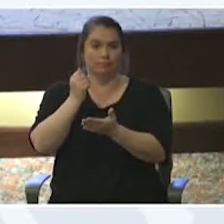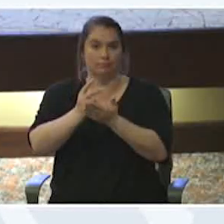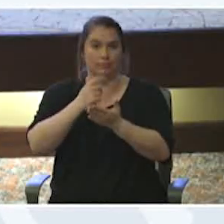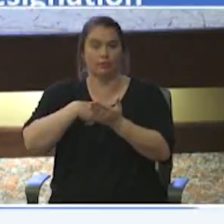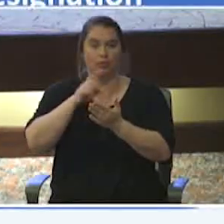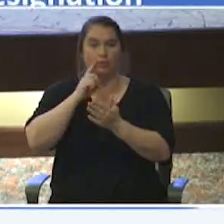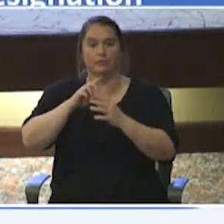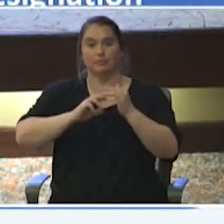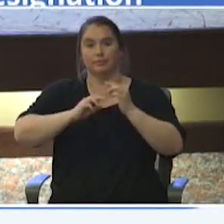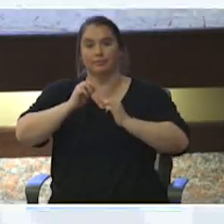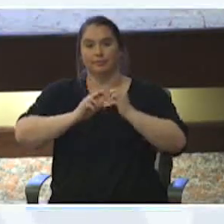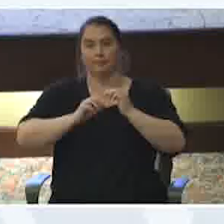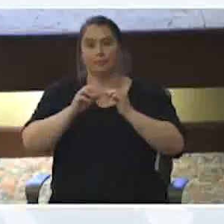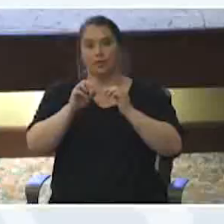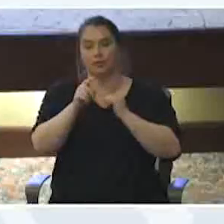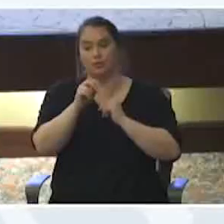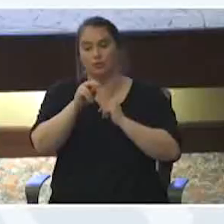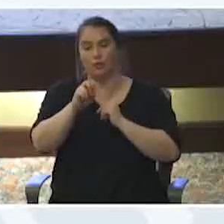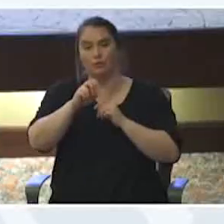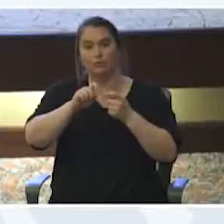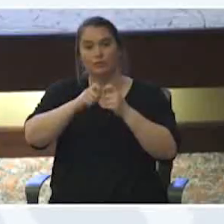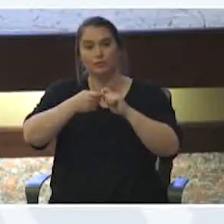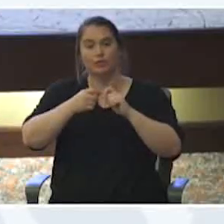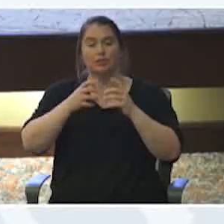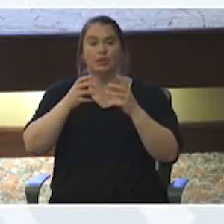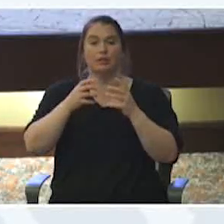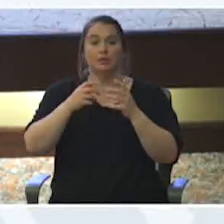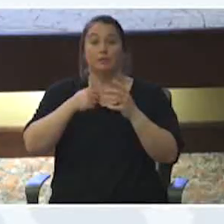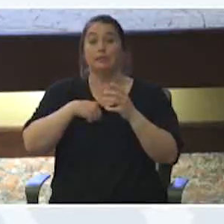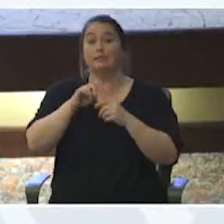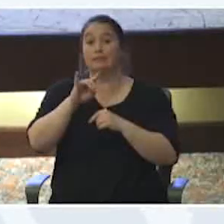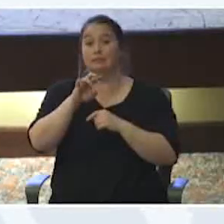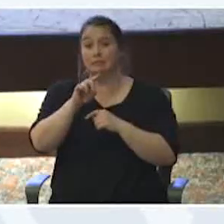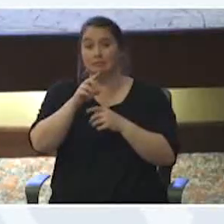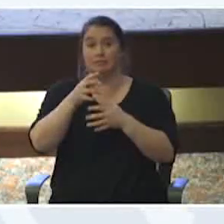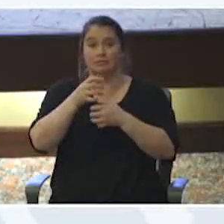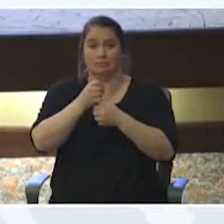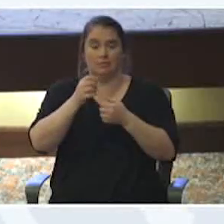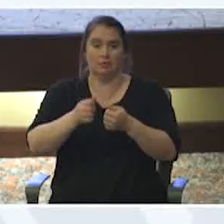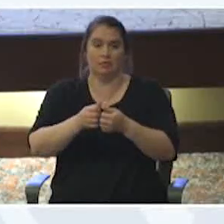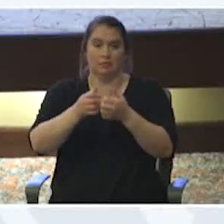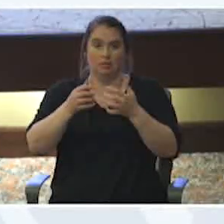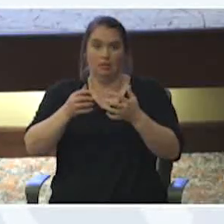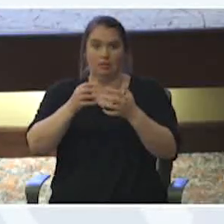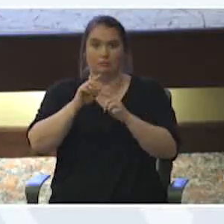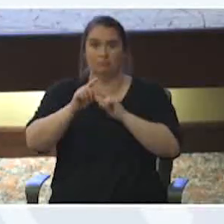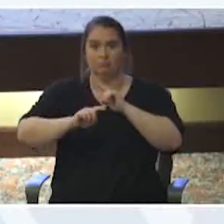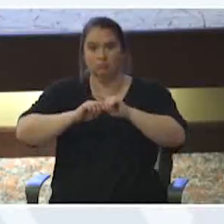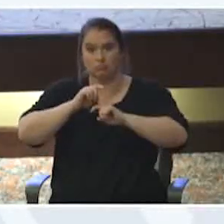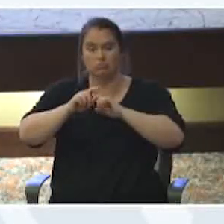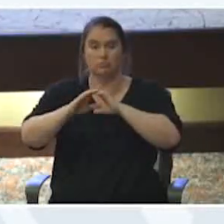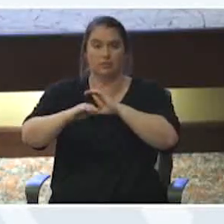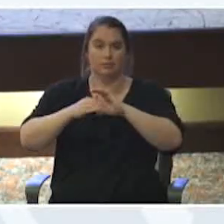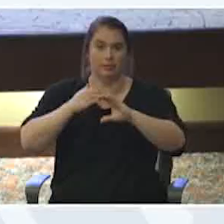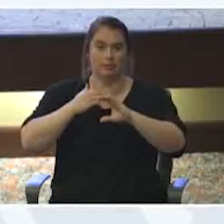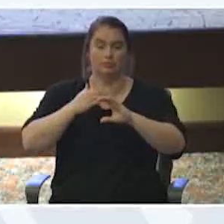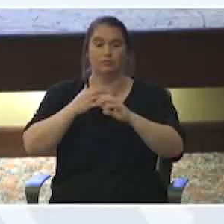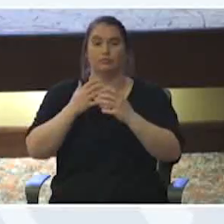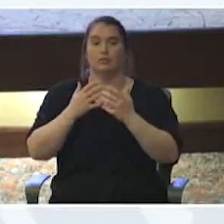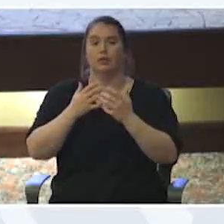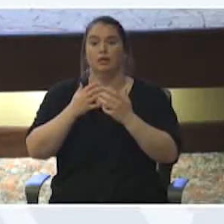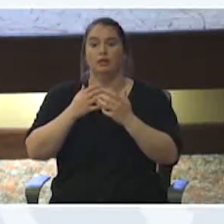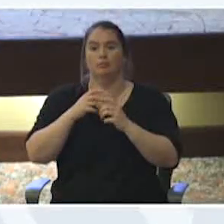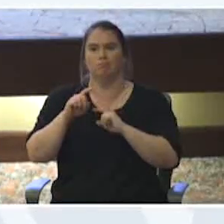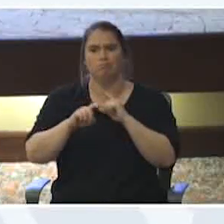change and zoning change. We did get quite a bit of questions, emails, questioning